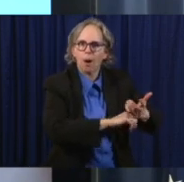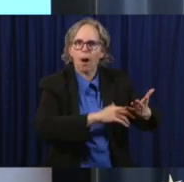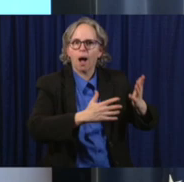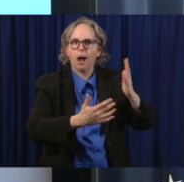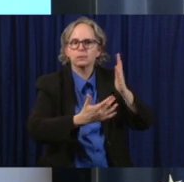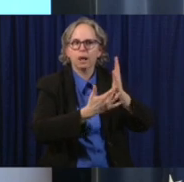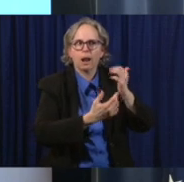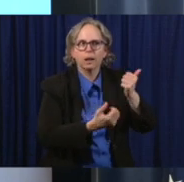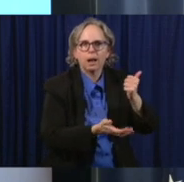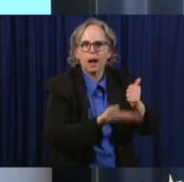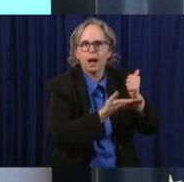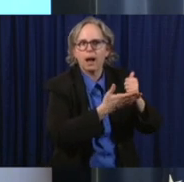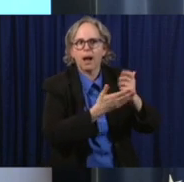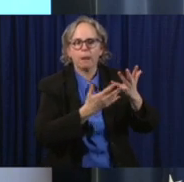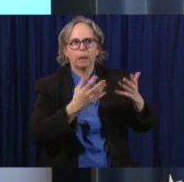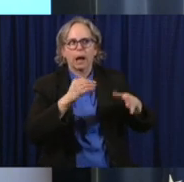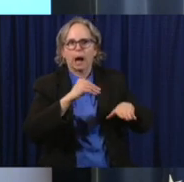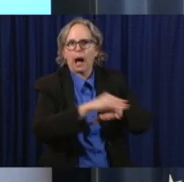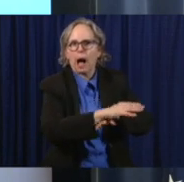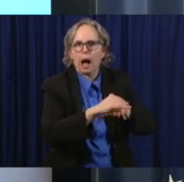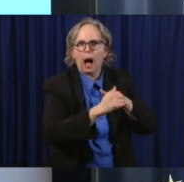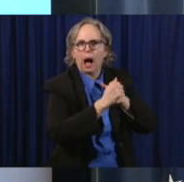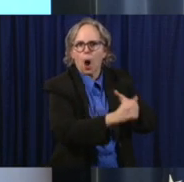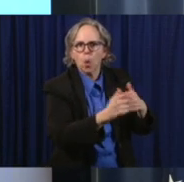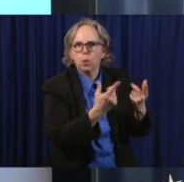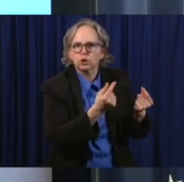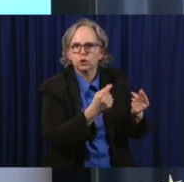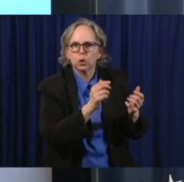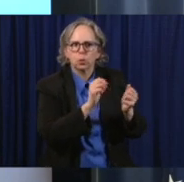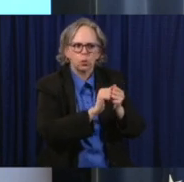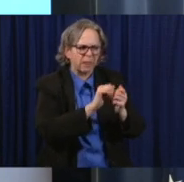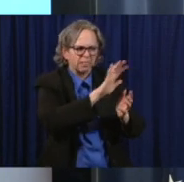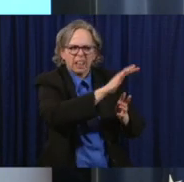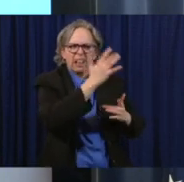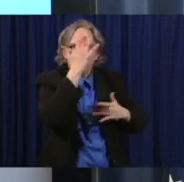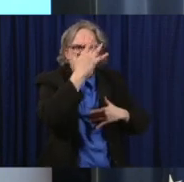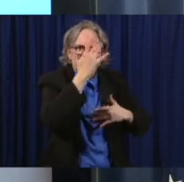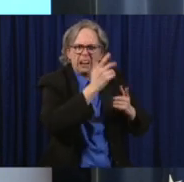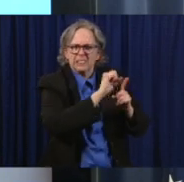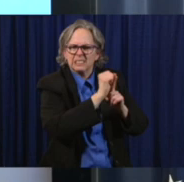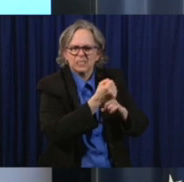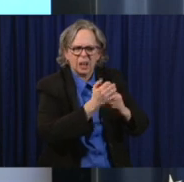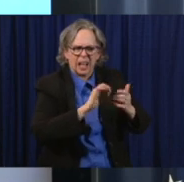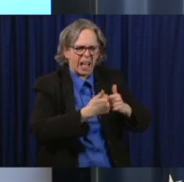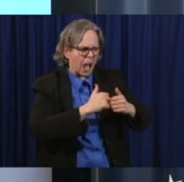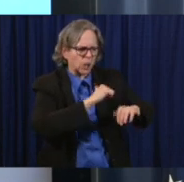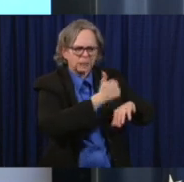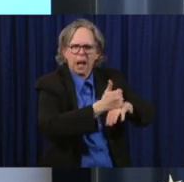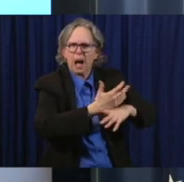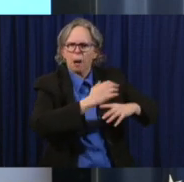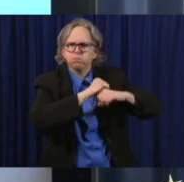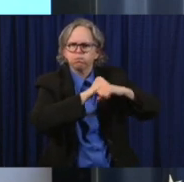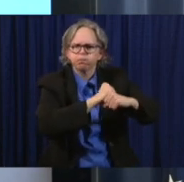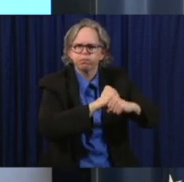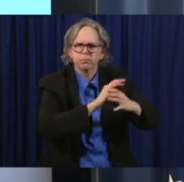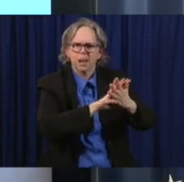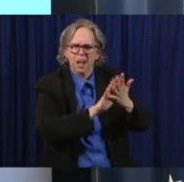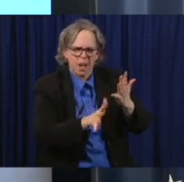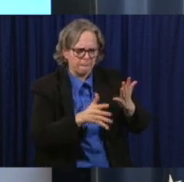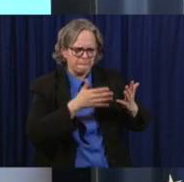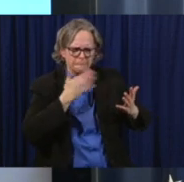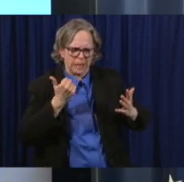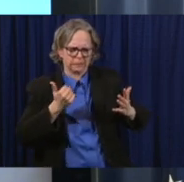handle a particular circumstance or what kind of cohorting or organization of care might be the best to help